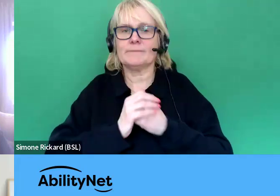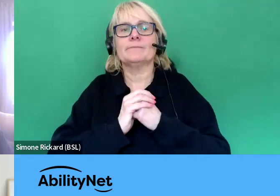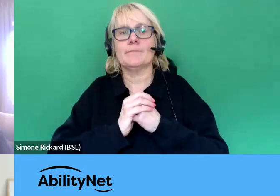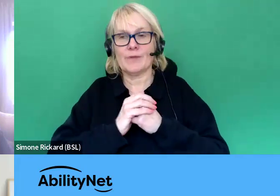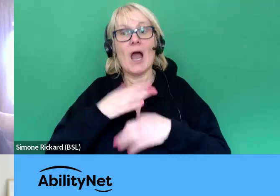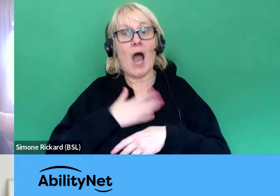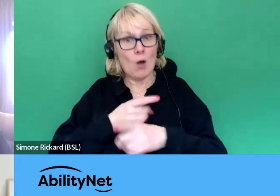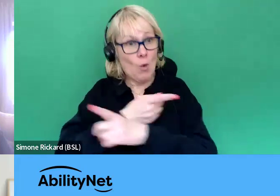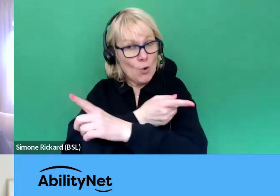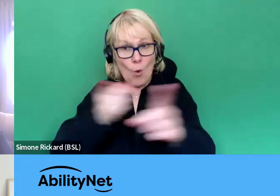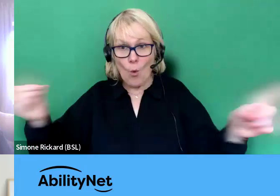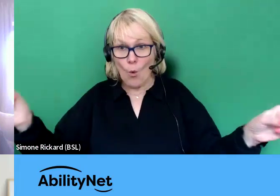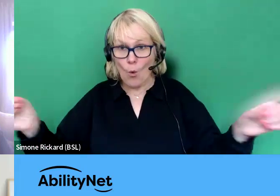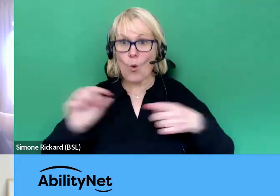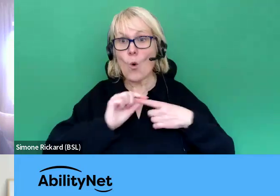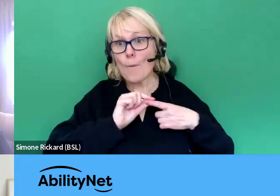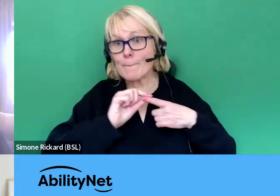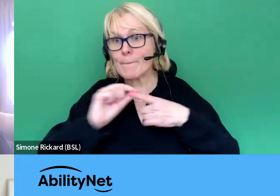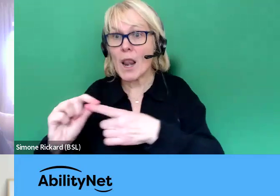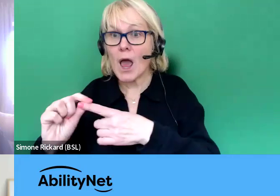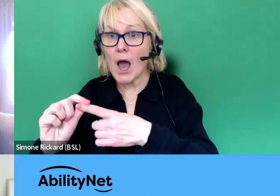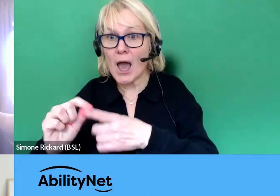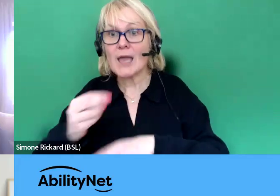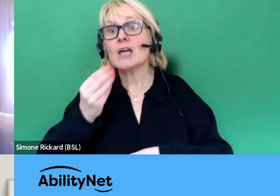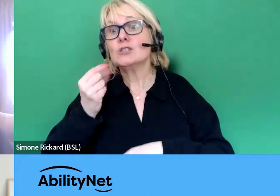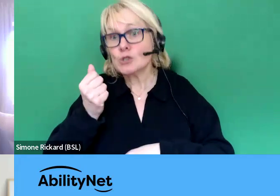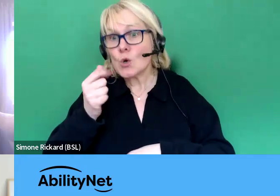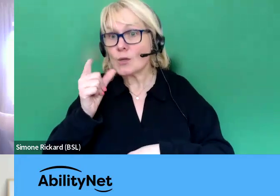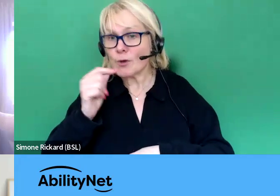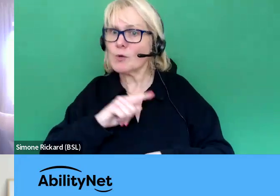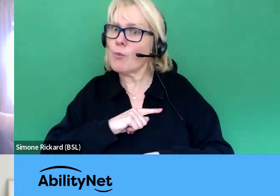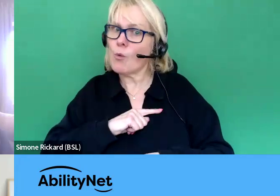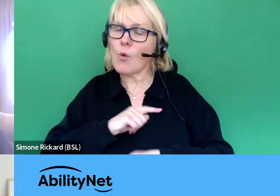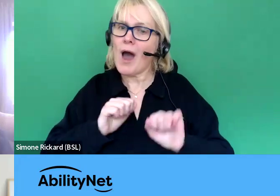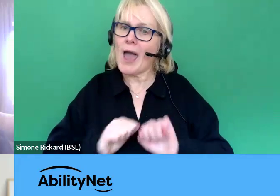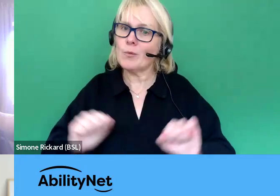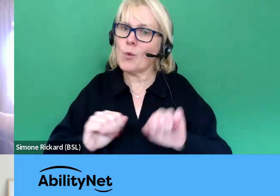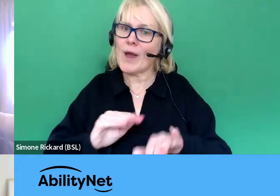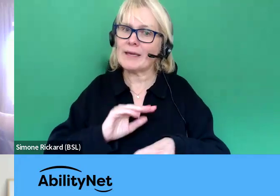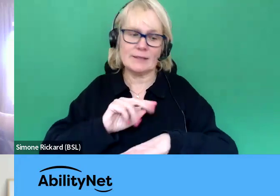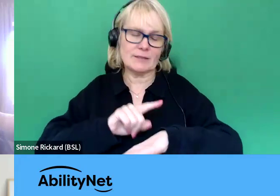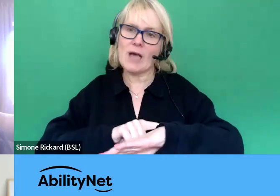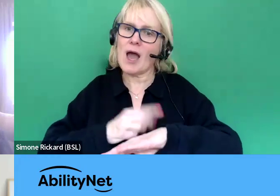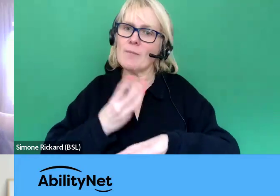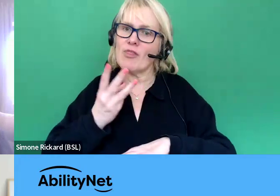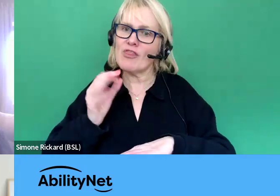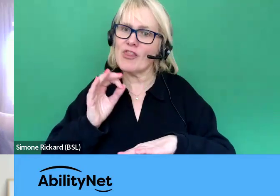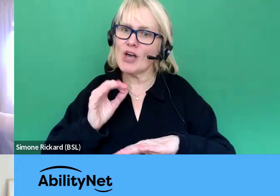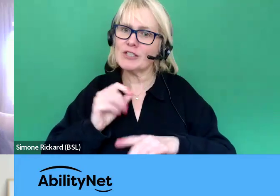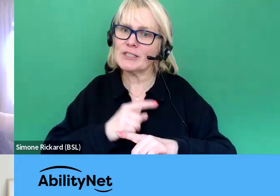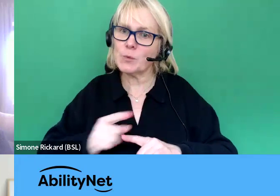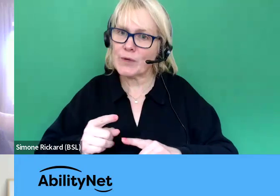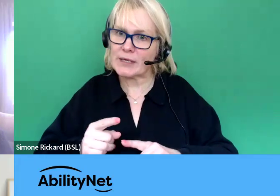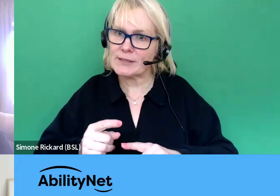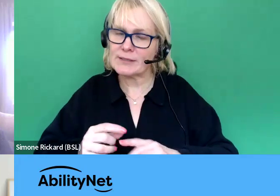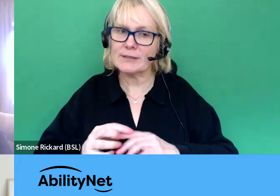to apply as soon as possible because of the 30-week wait I mentioned earlier. You need to know that your application doesn't have to be